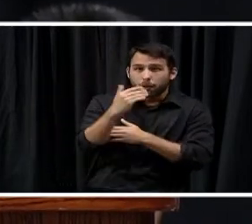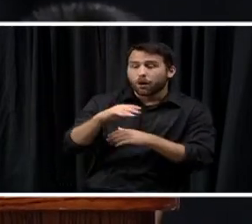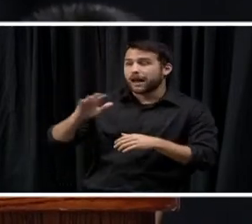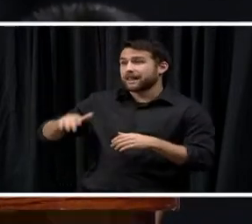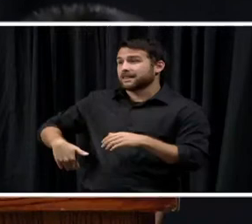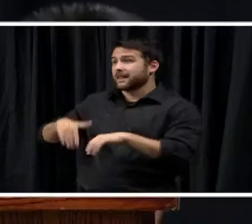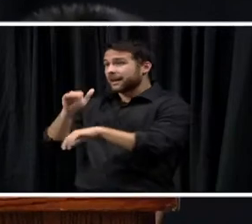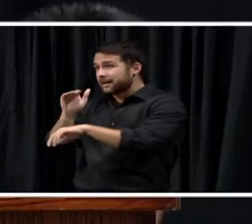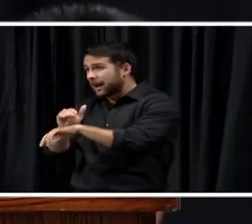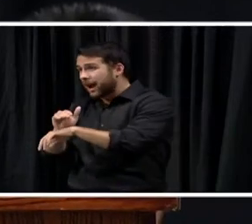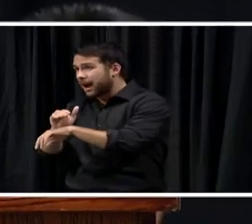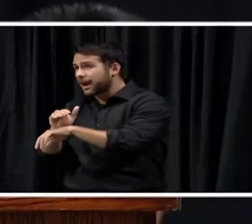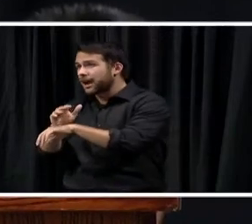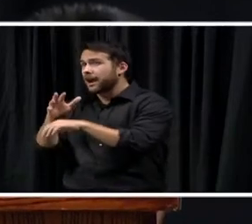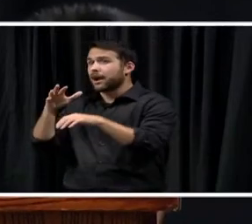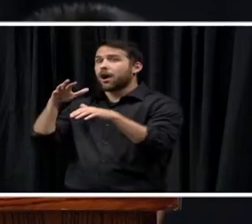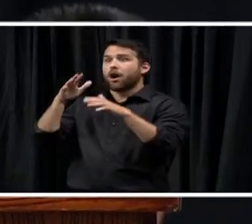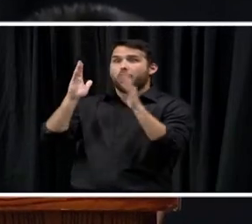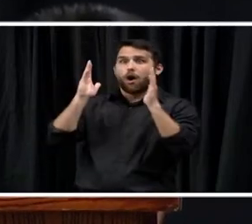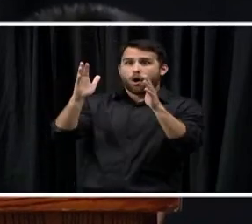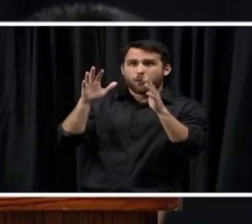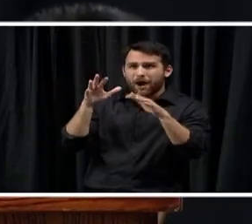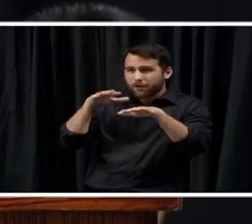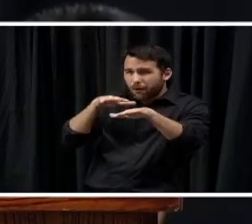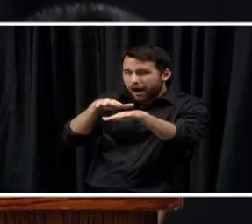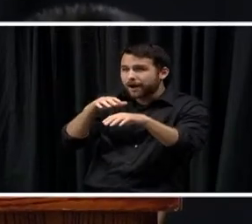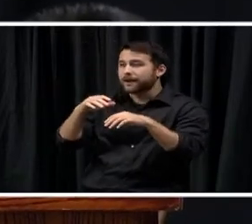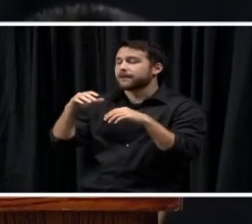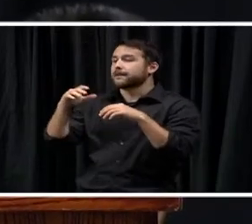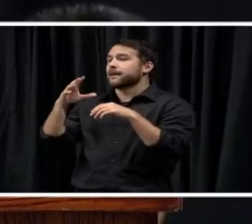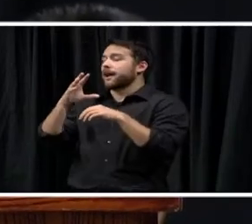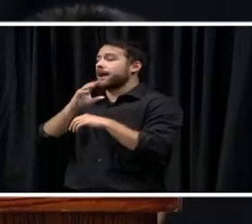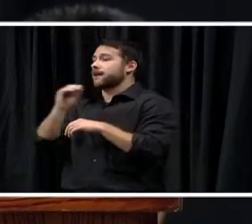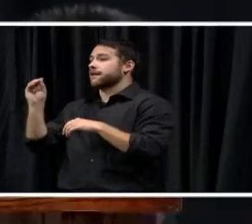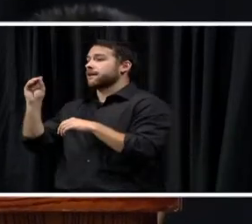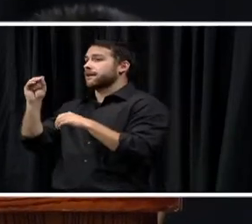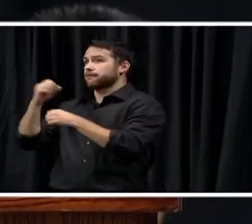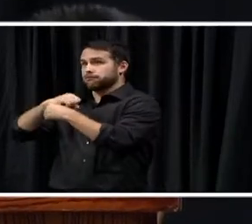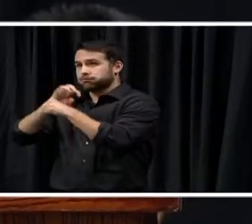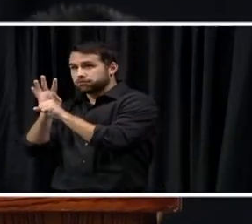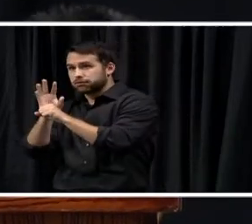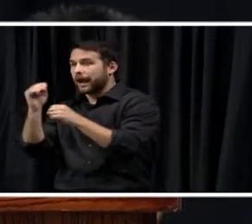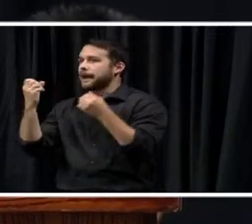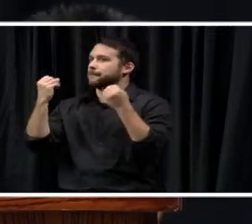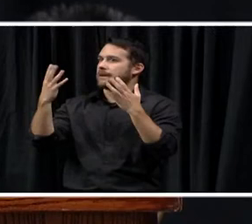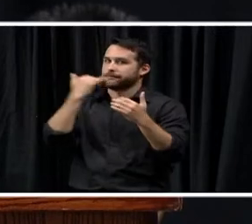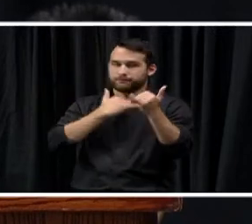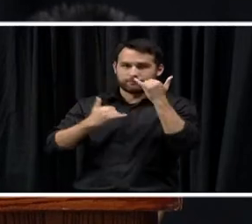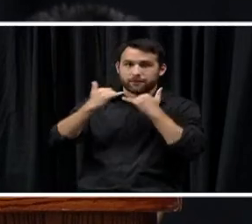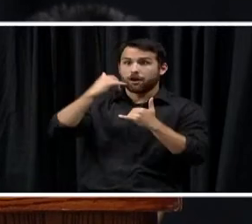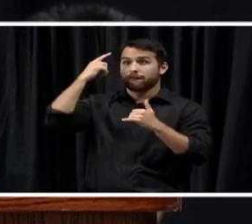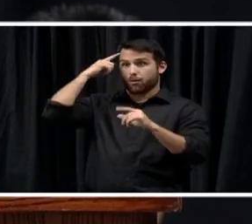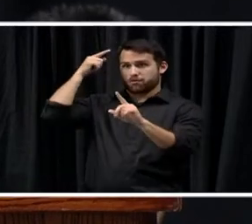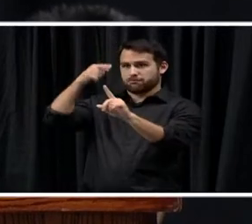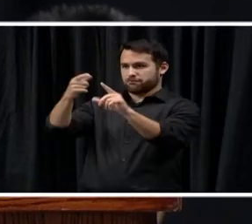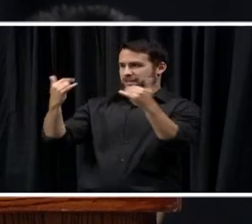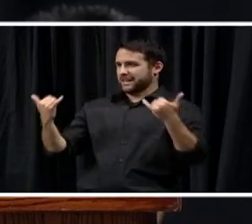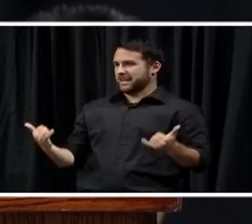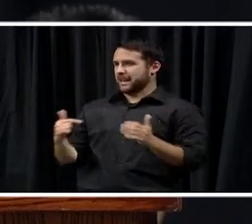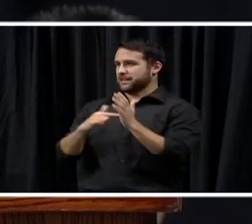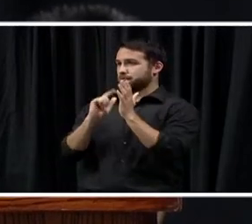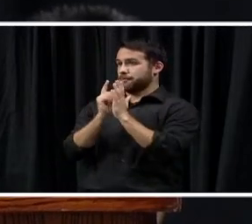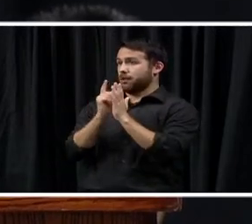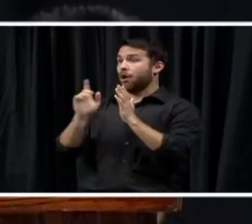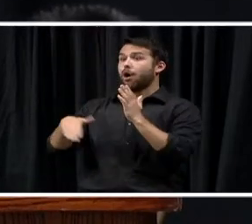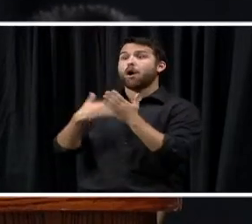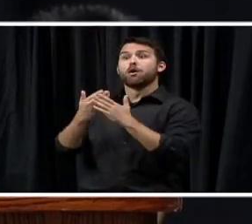nights, crowded hallways, an entire pandemic, and a boatload of mistakes, all for this moment. All in the name